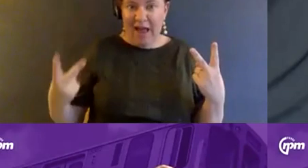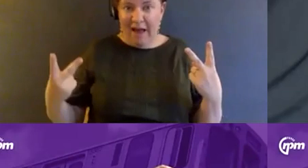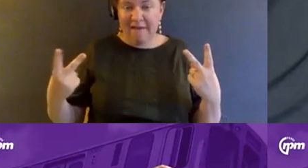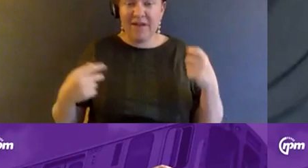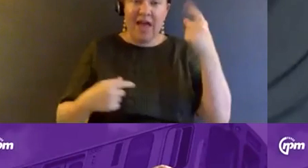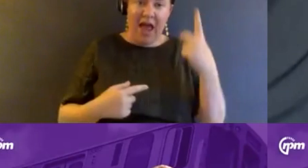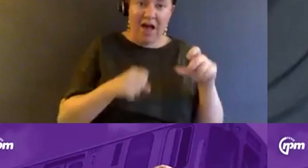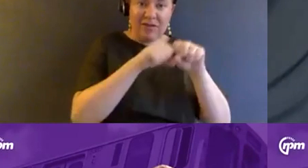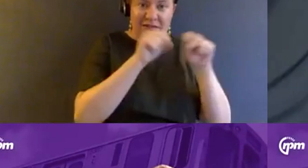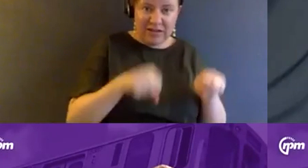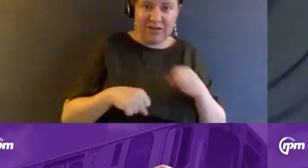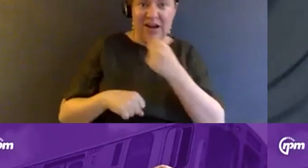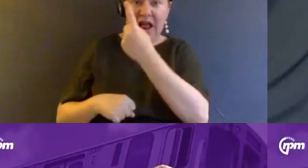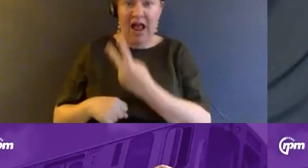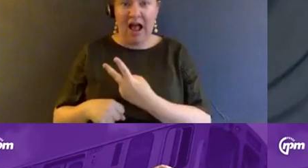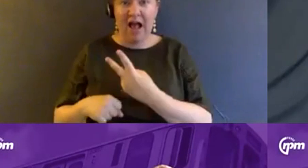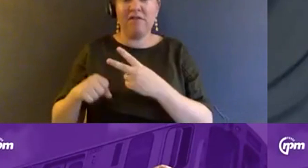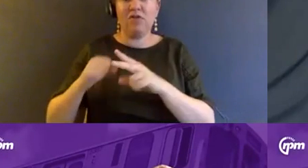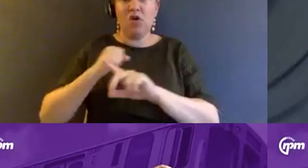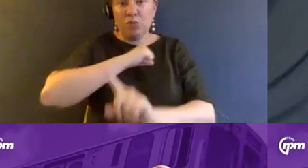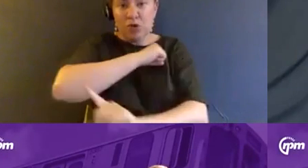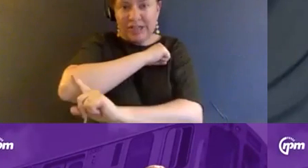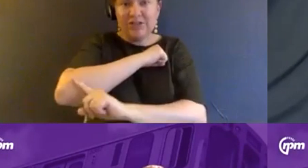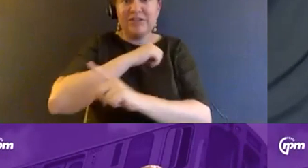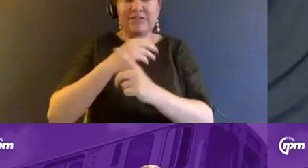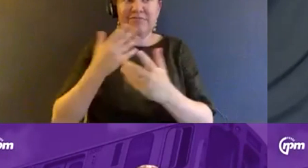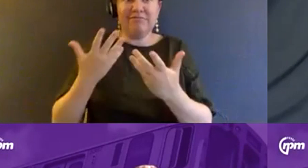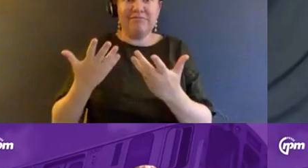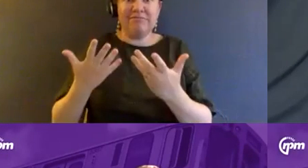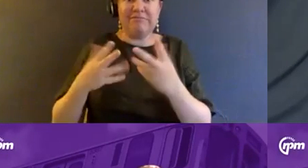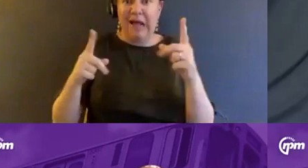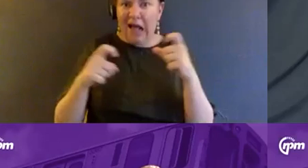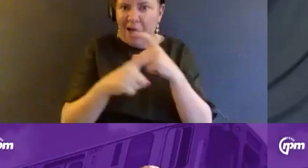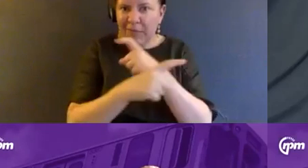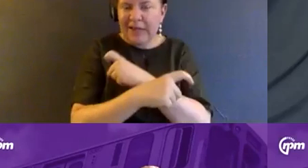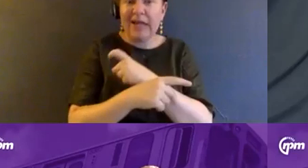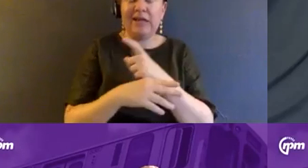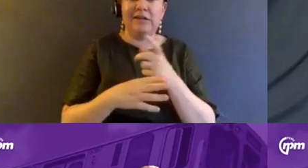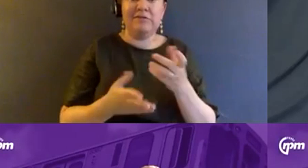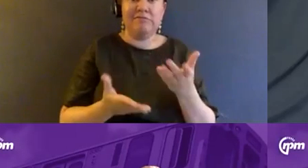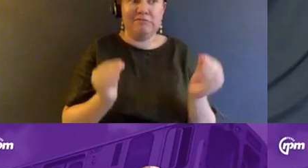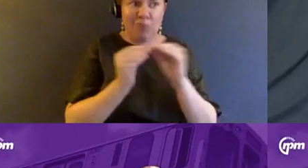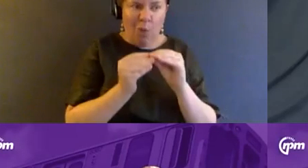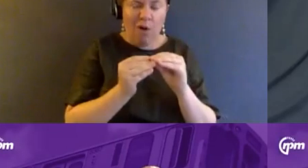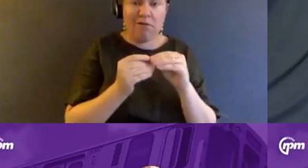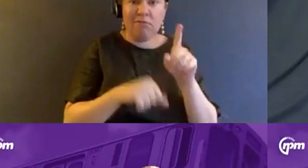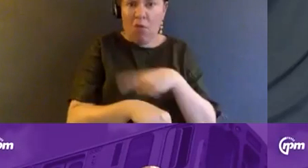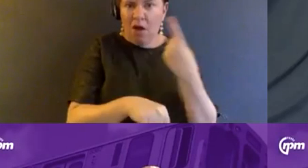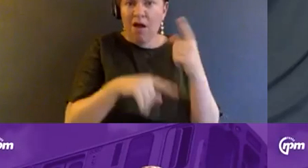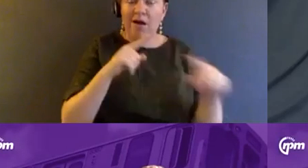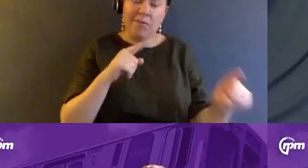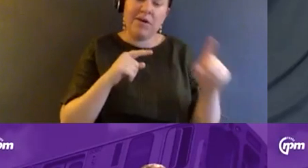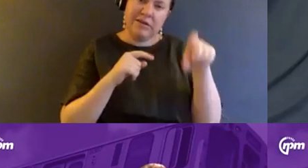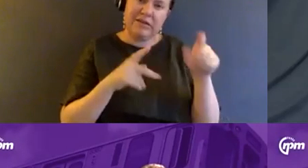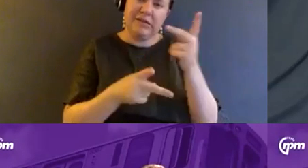is complicated. It increases the duration of the whole effort and the cost, but it's ultimately necessary to keep the